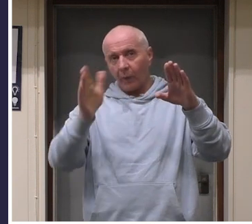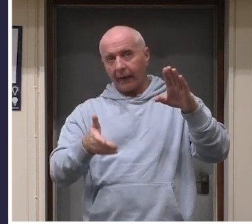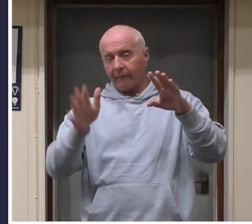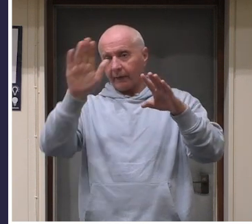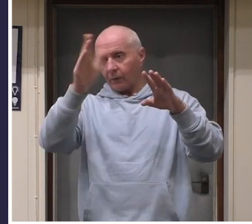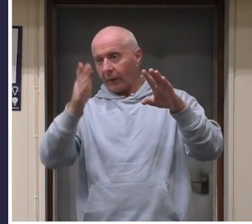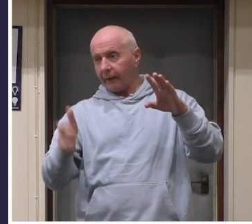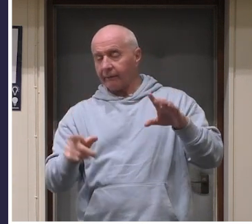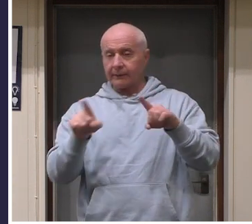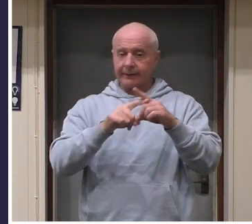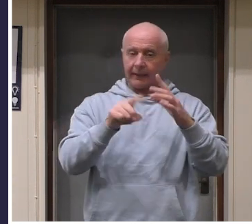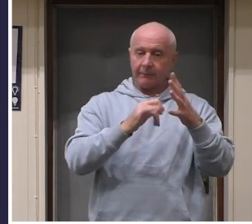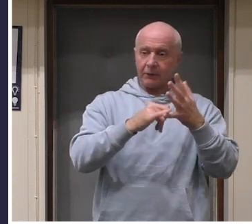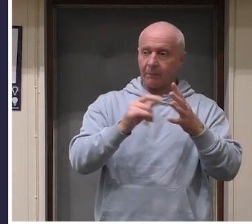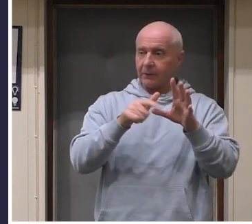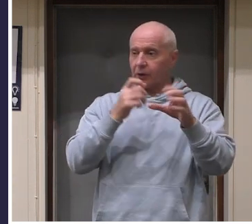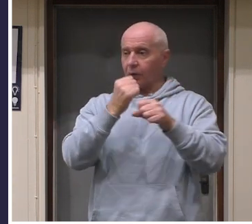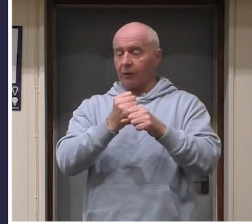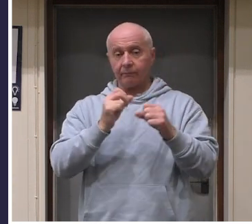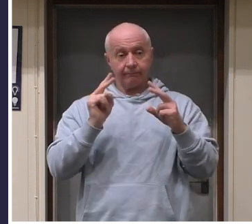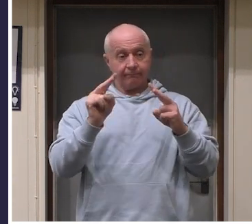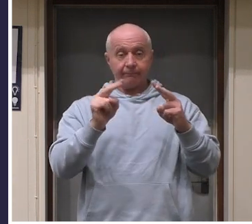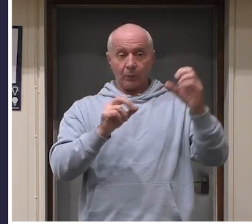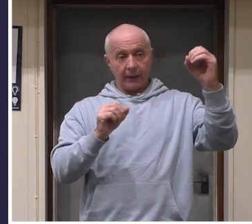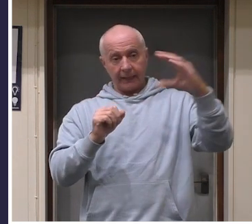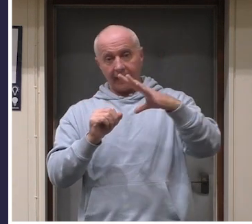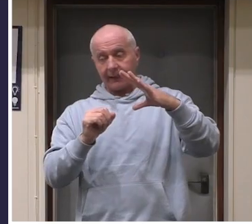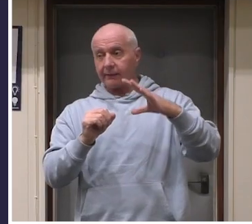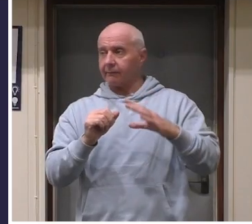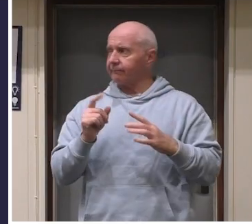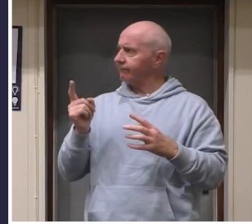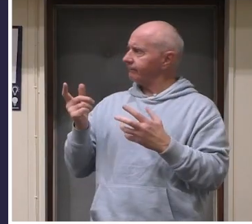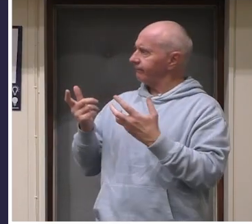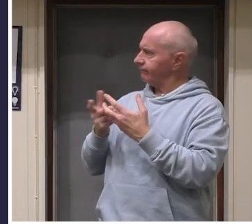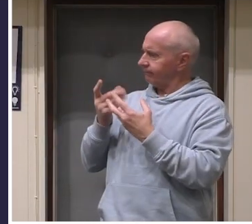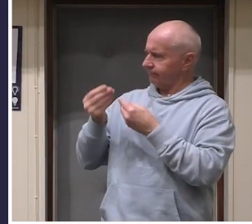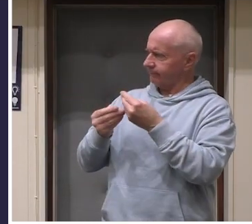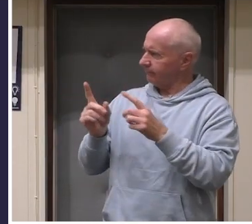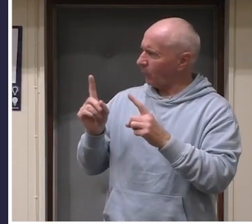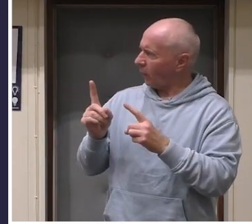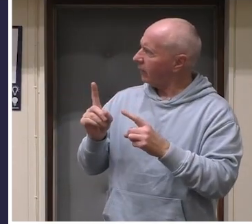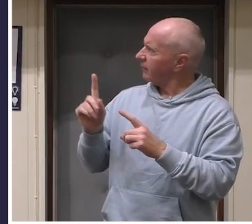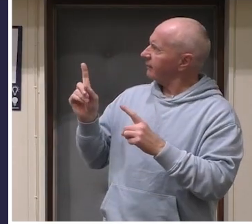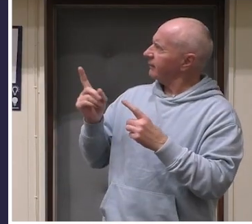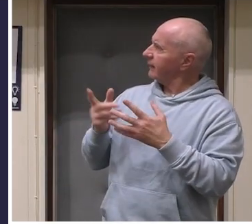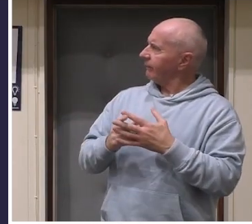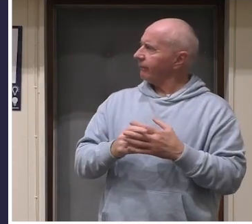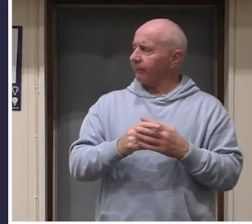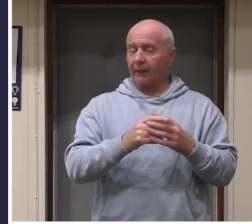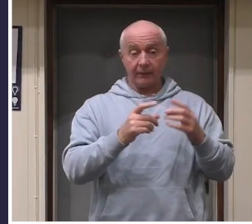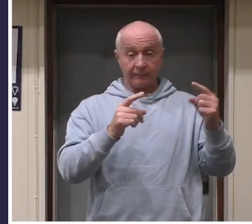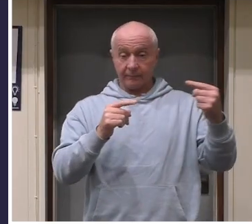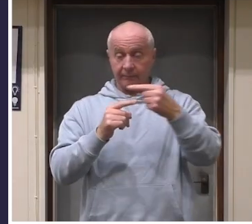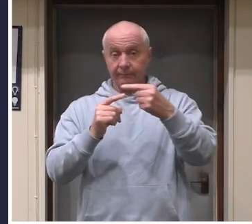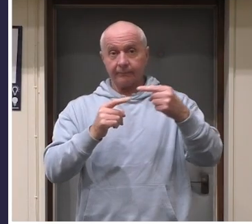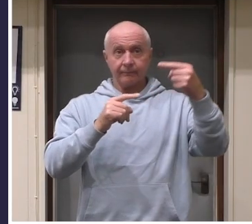behavior, just like what Thomas Young saw with light. The only way to explain this would be that there's waves of electrons